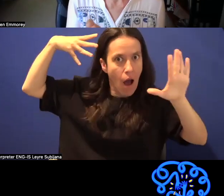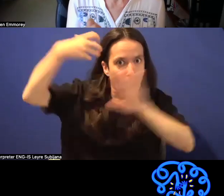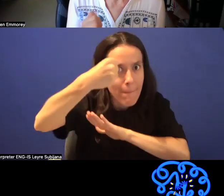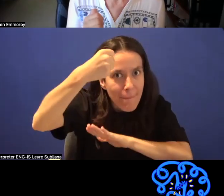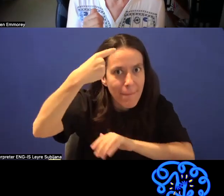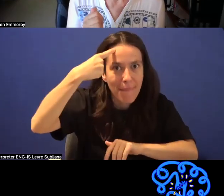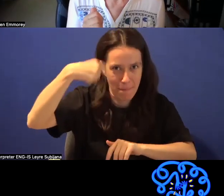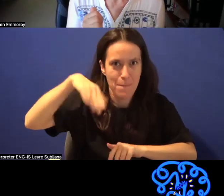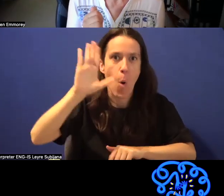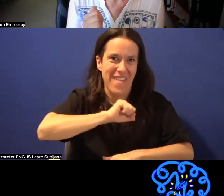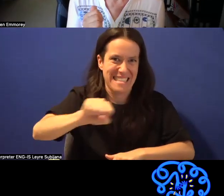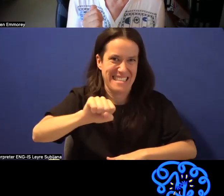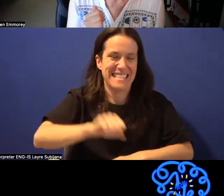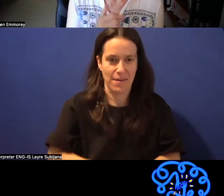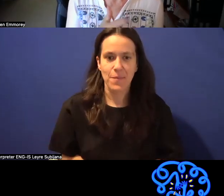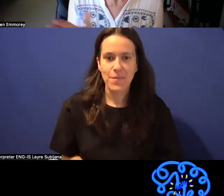that is